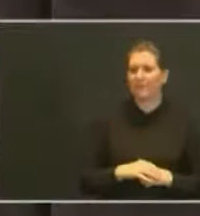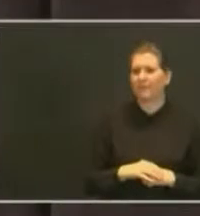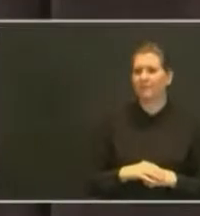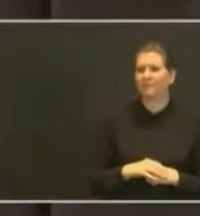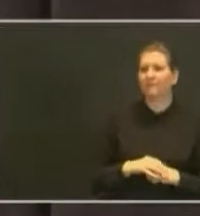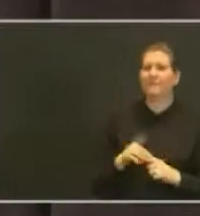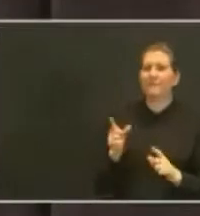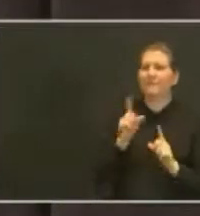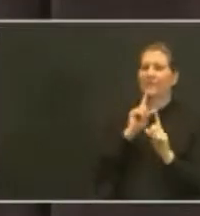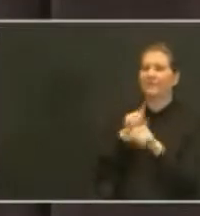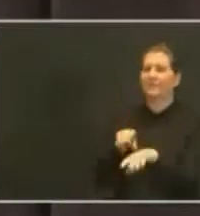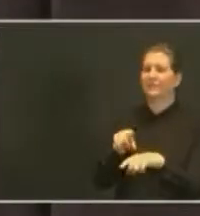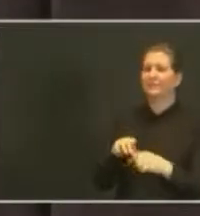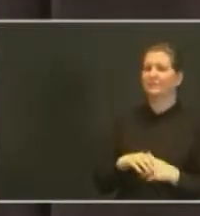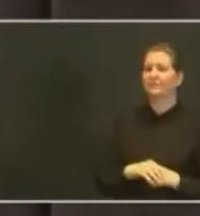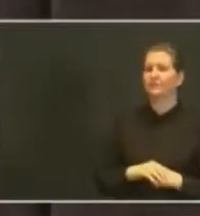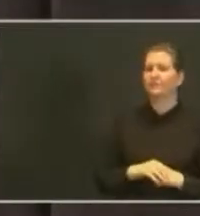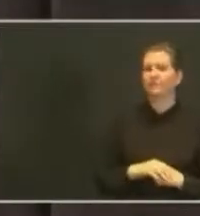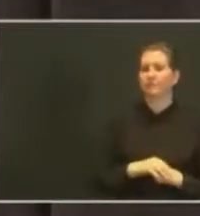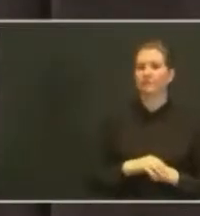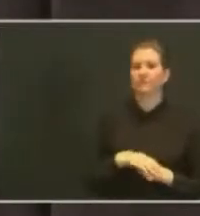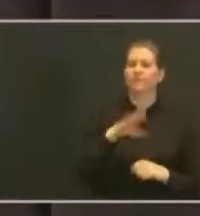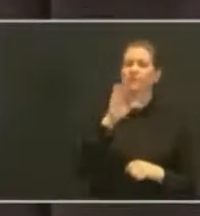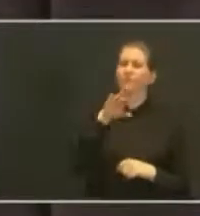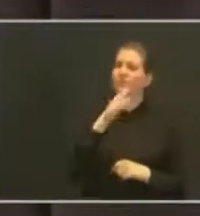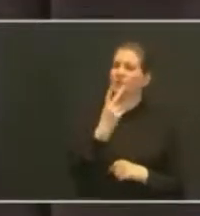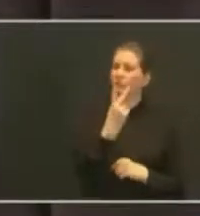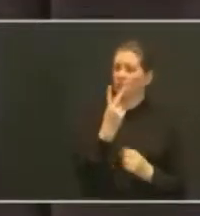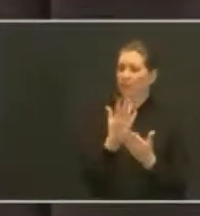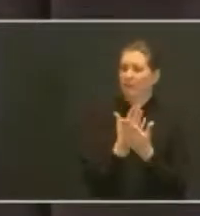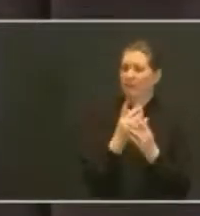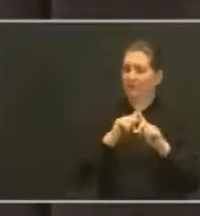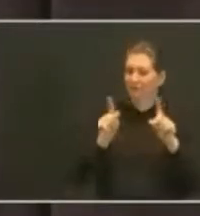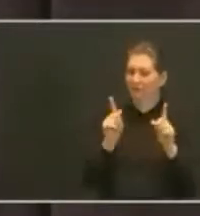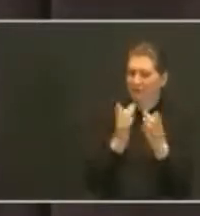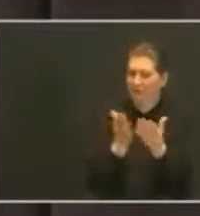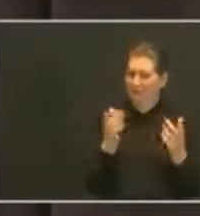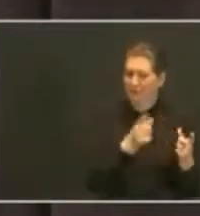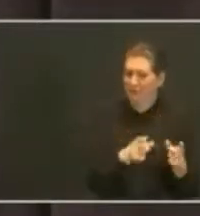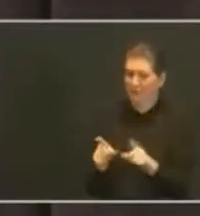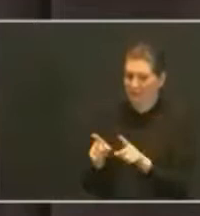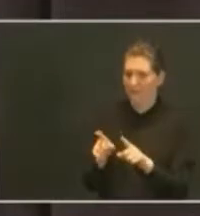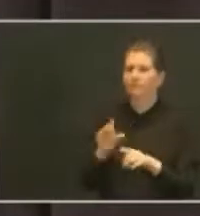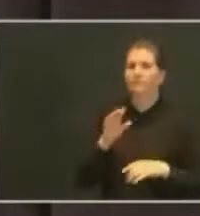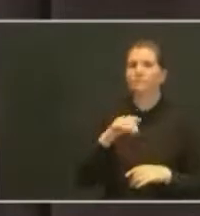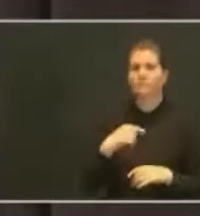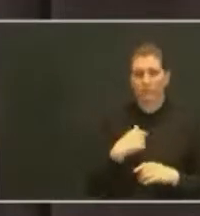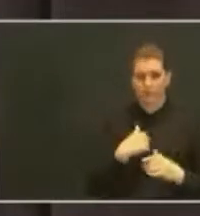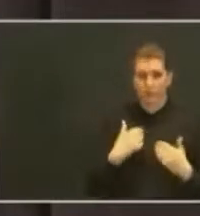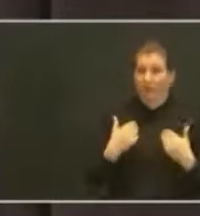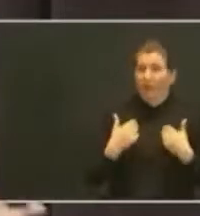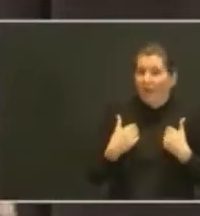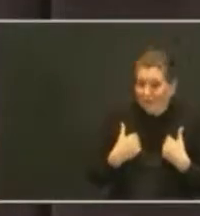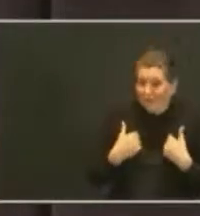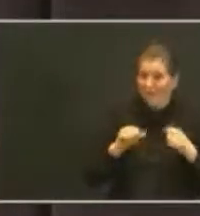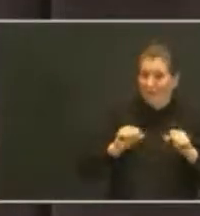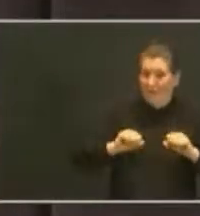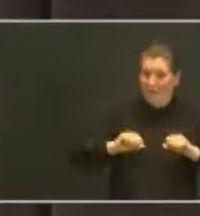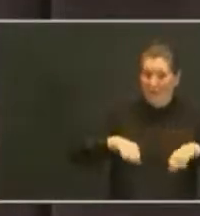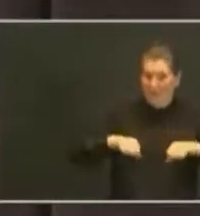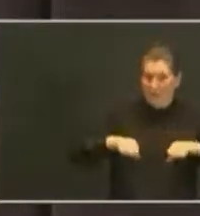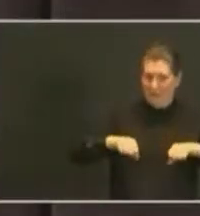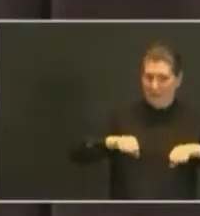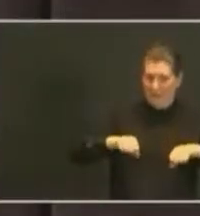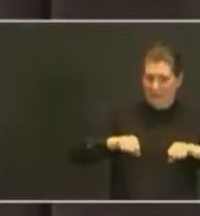there are two different elements that are in place. We do have the ability, if it's